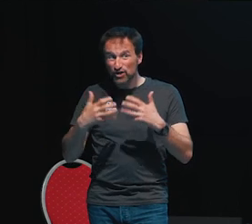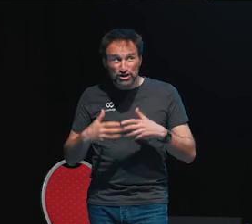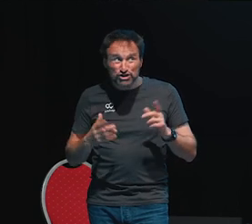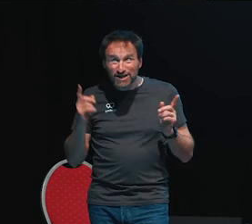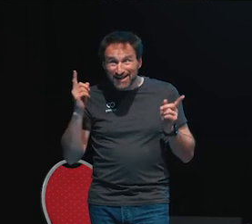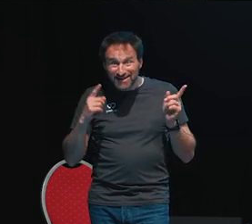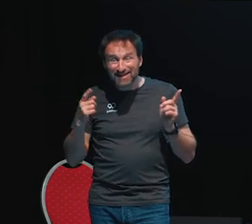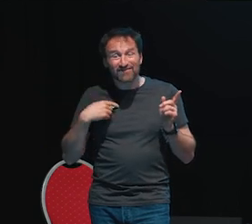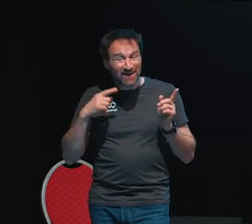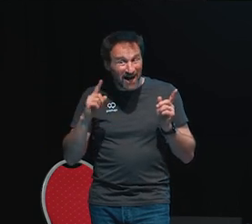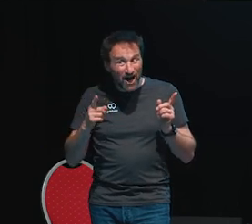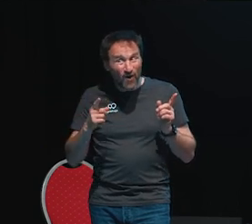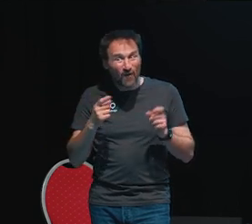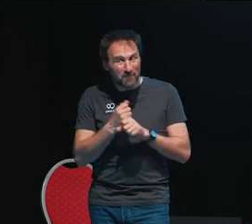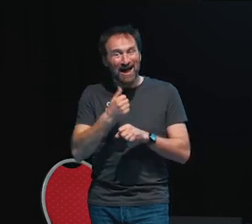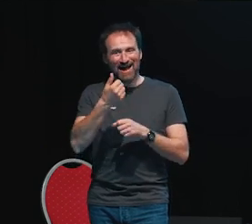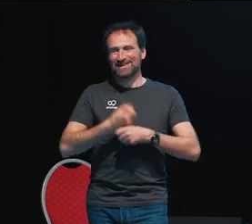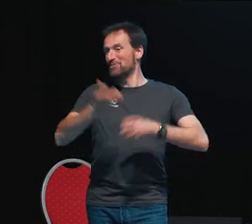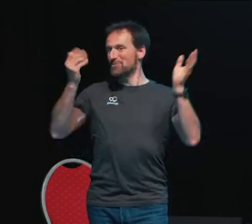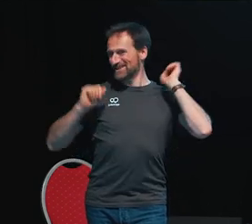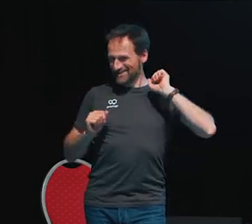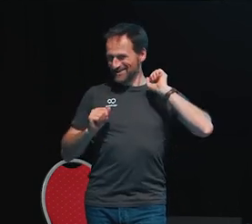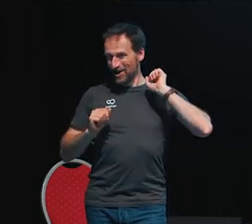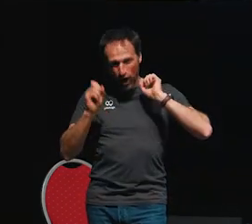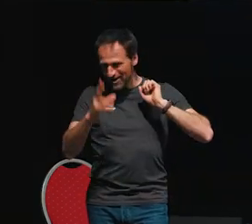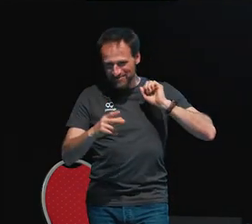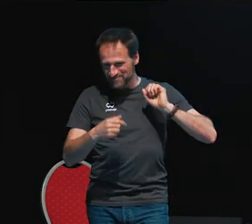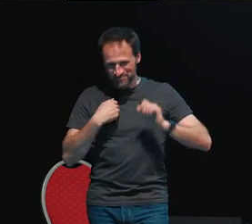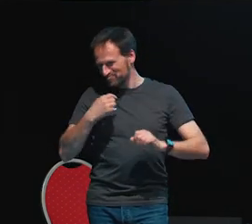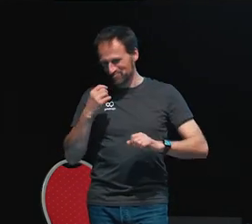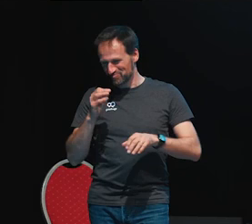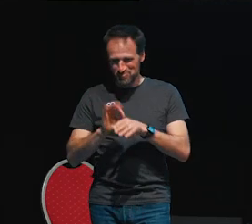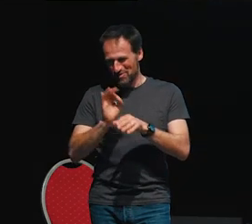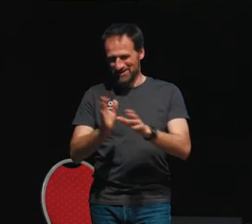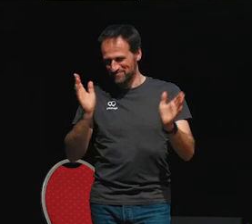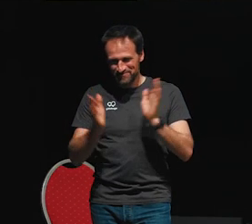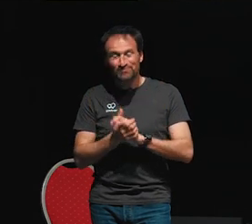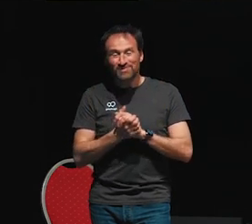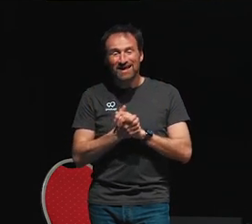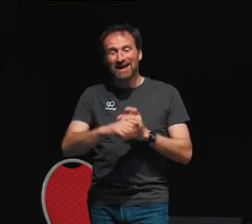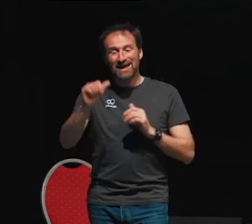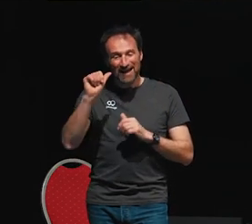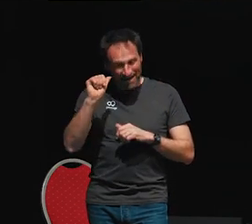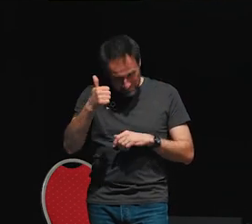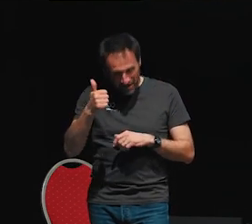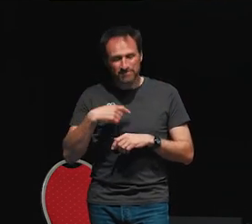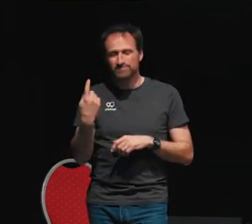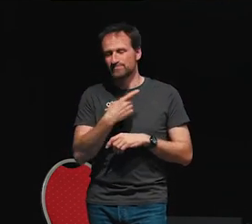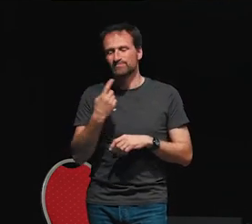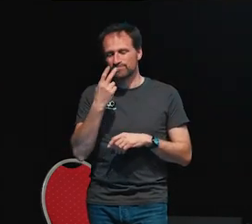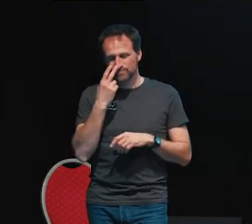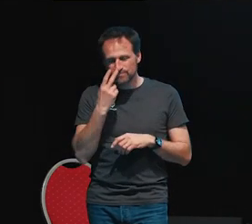a deployment. So let's give this a shot. So first things first, let's come over